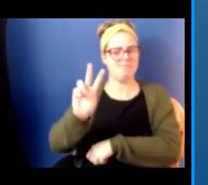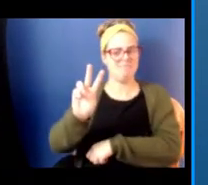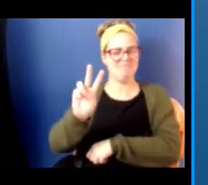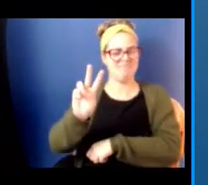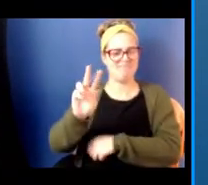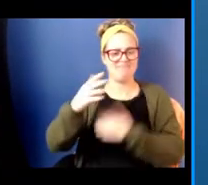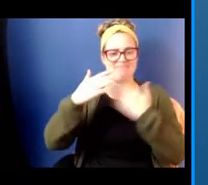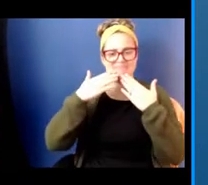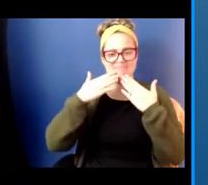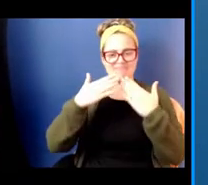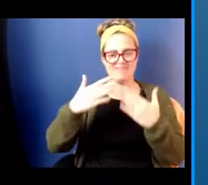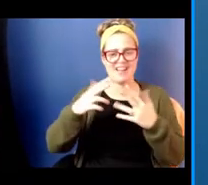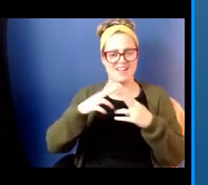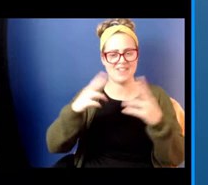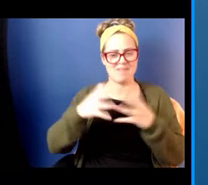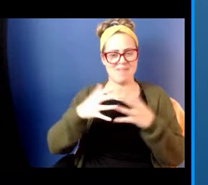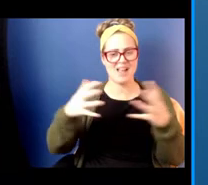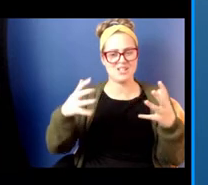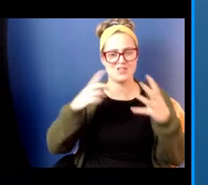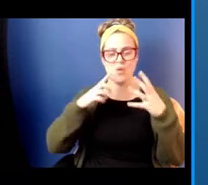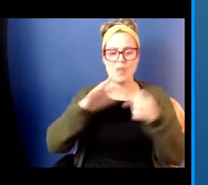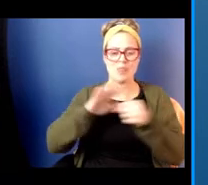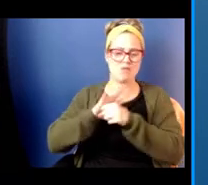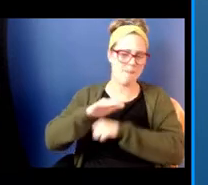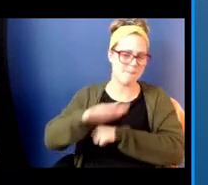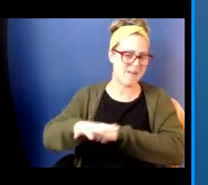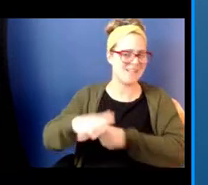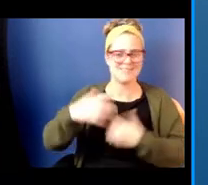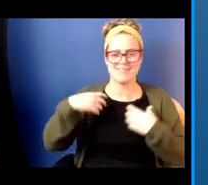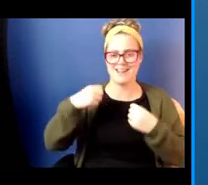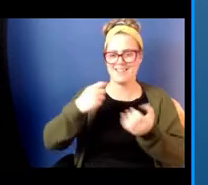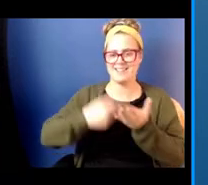much for the very robust and healthy discussion